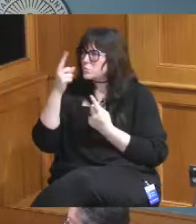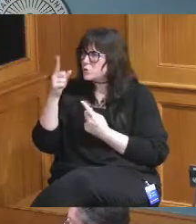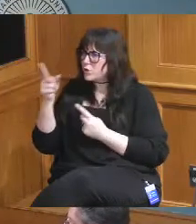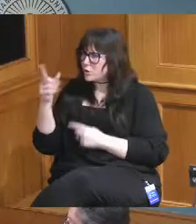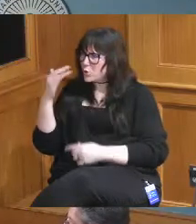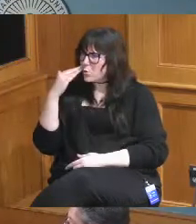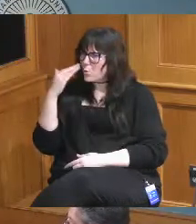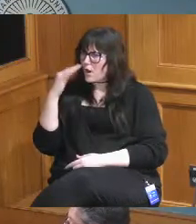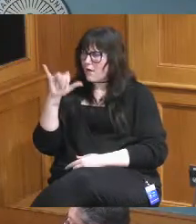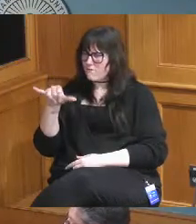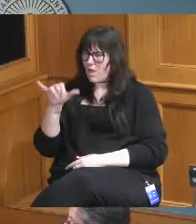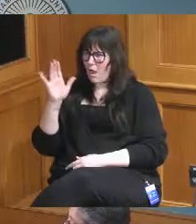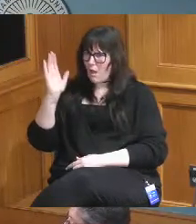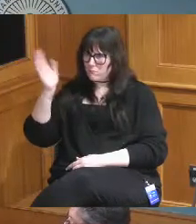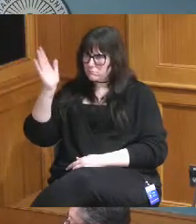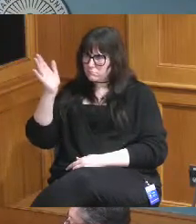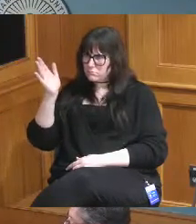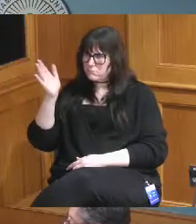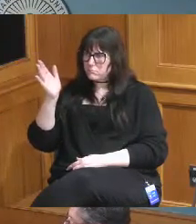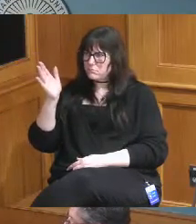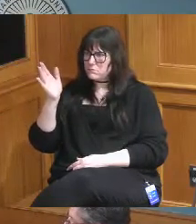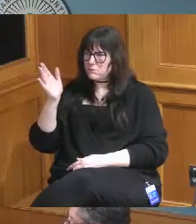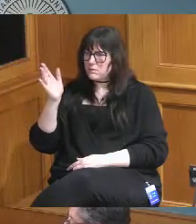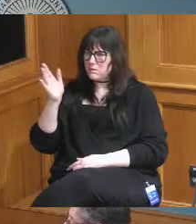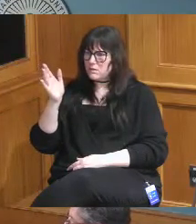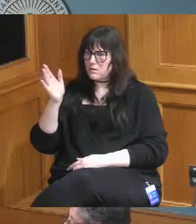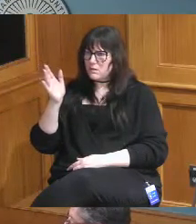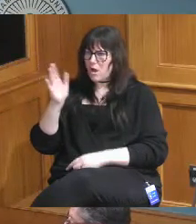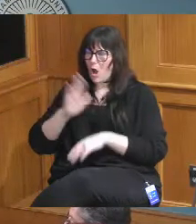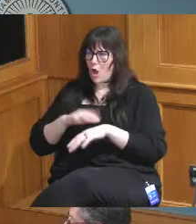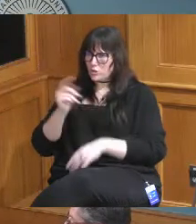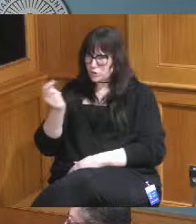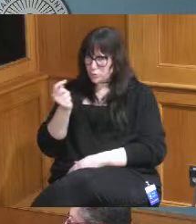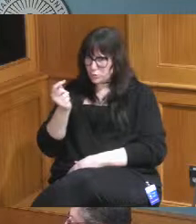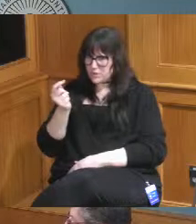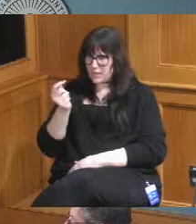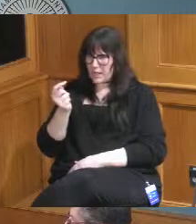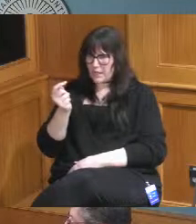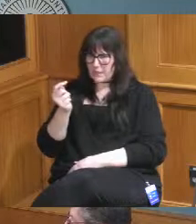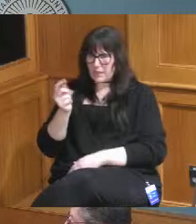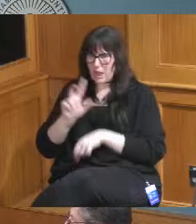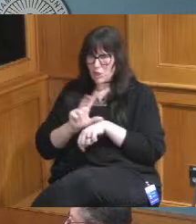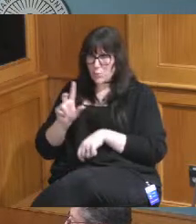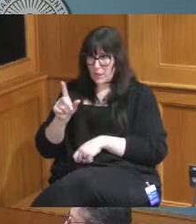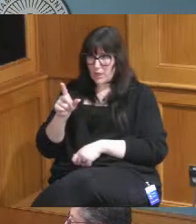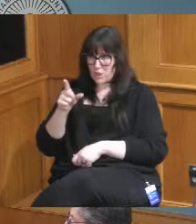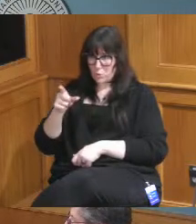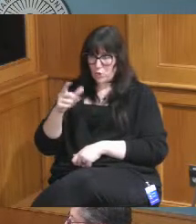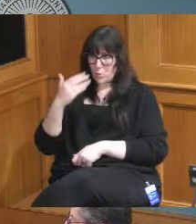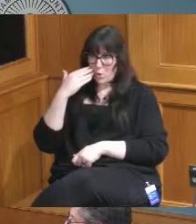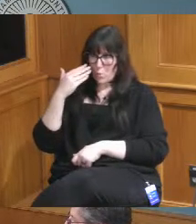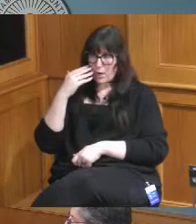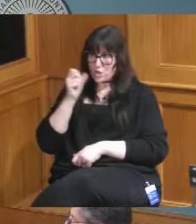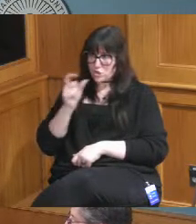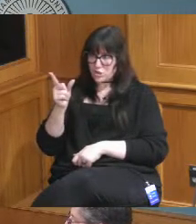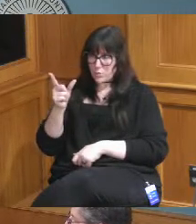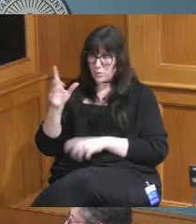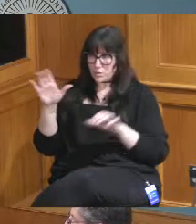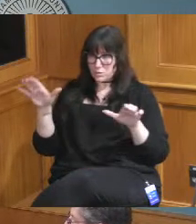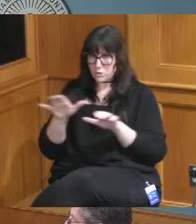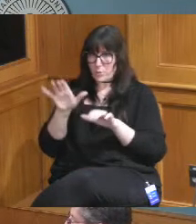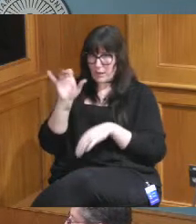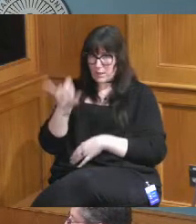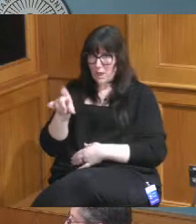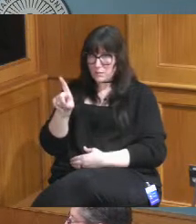that press conference that McGuffey had on Tuesday at 3 o'clock? Were you made aware that she was having a press